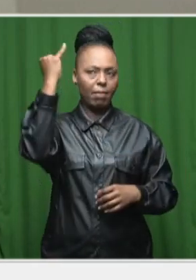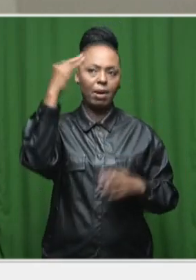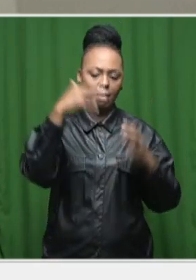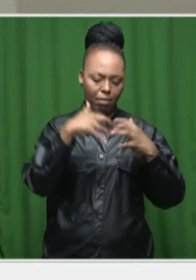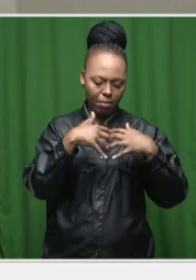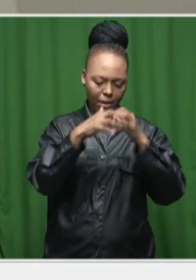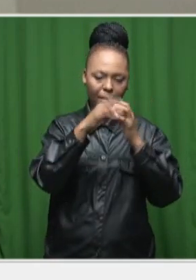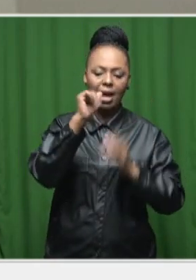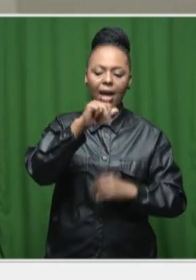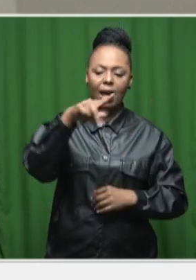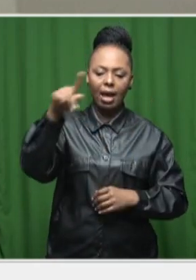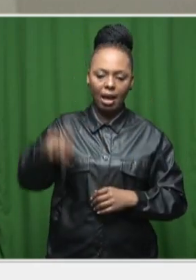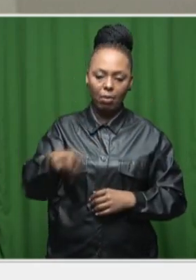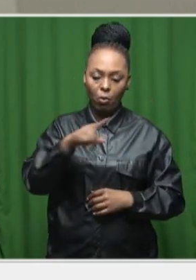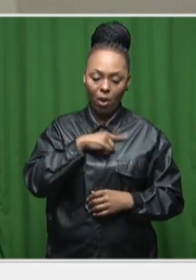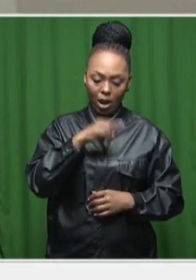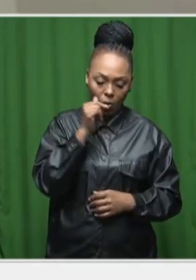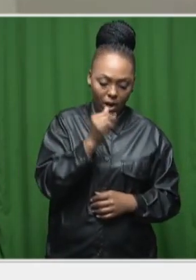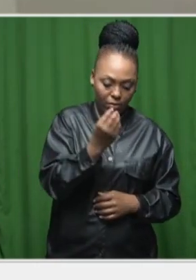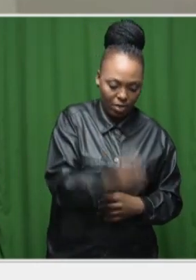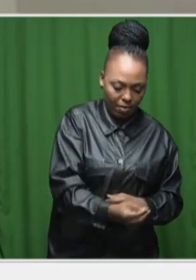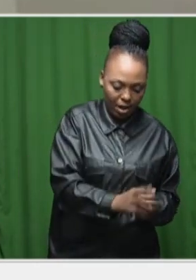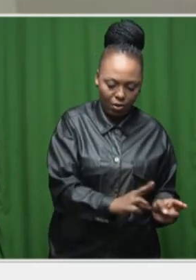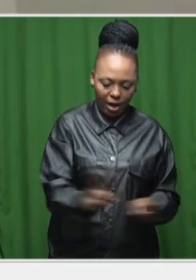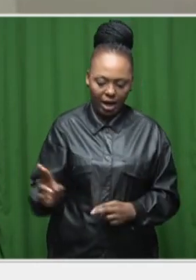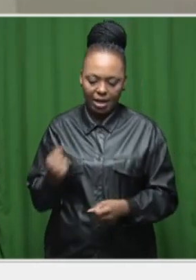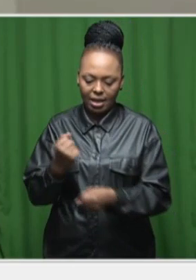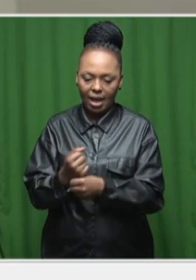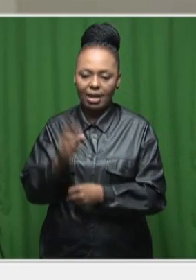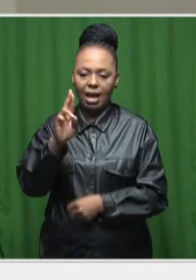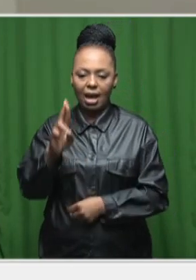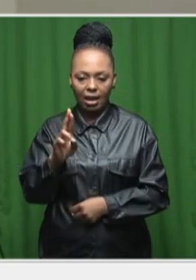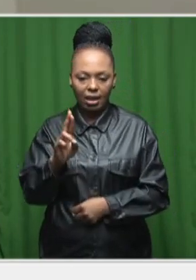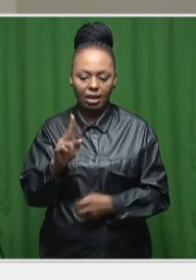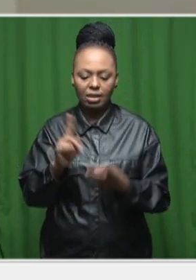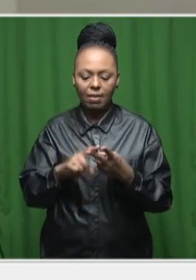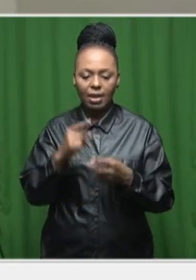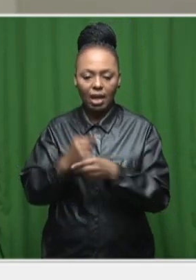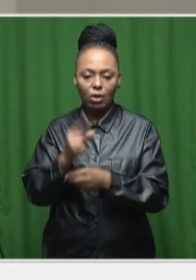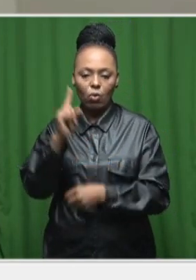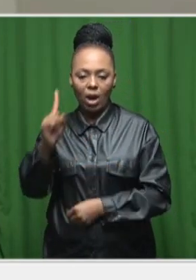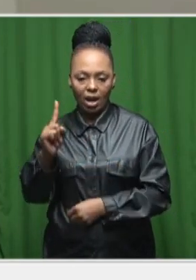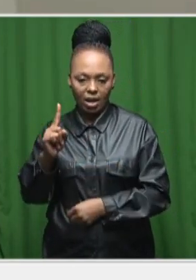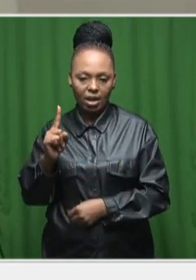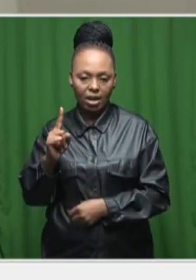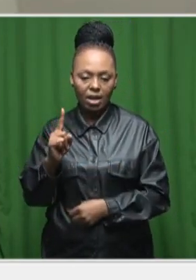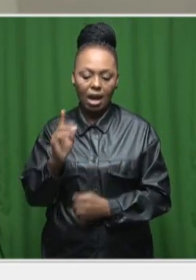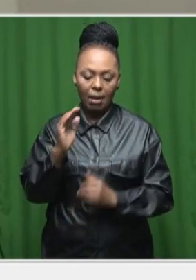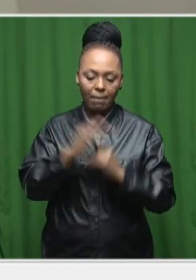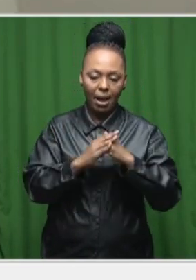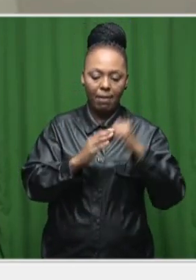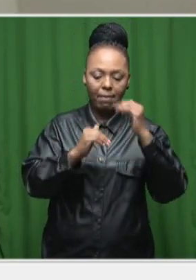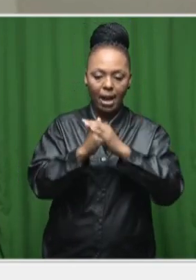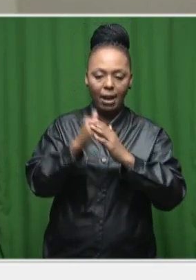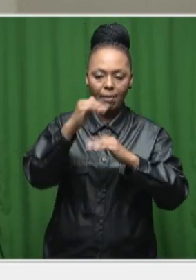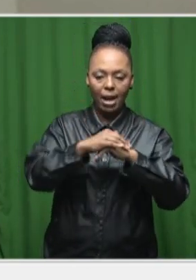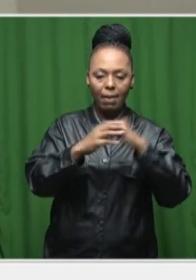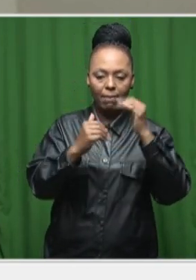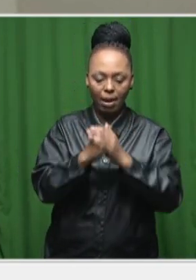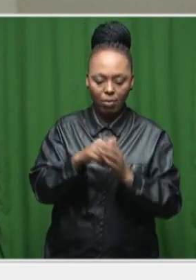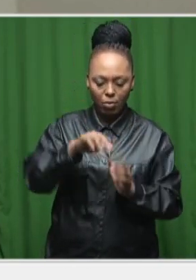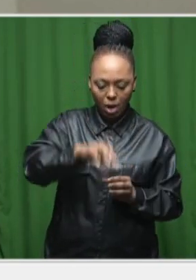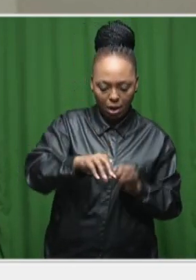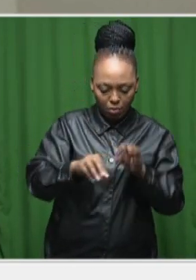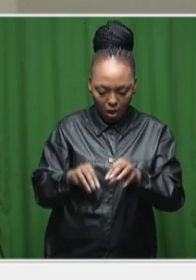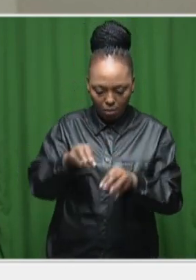school ready for grade R, school ready for grade 1, and then to have the building blocks firm enough